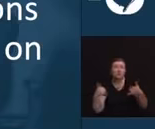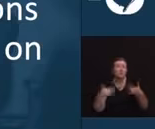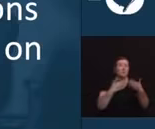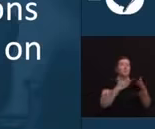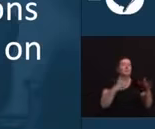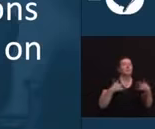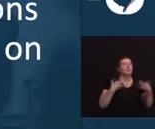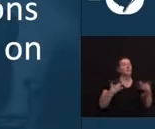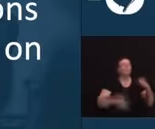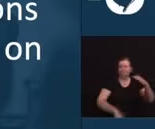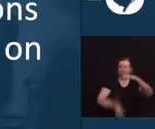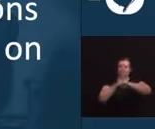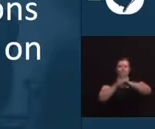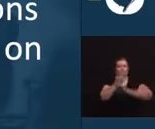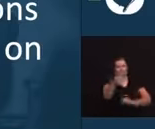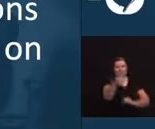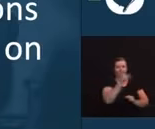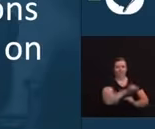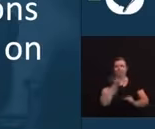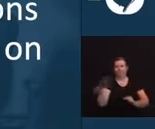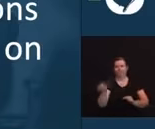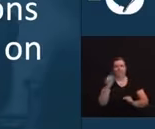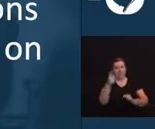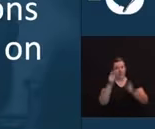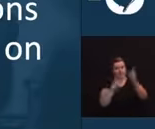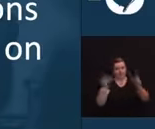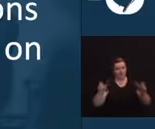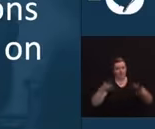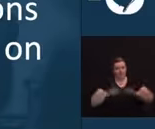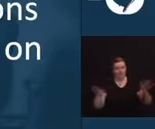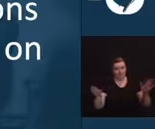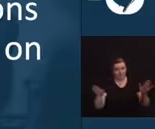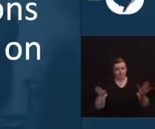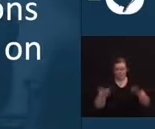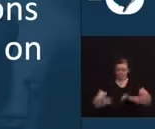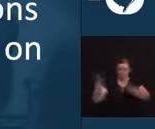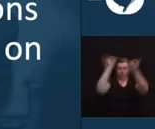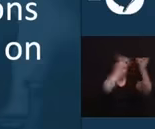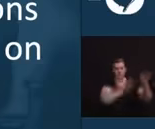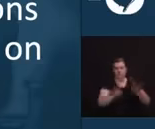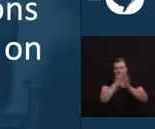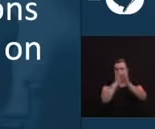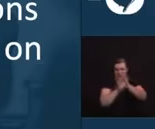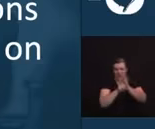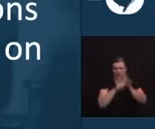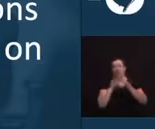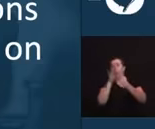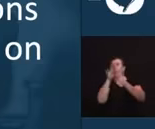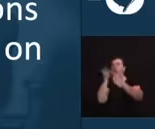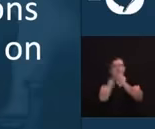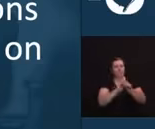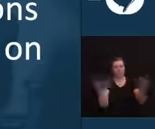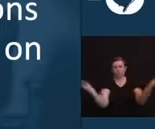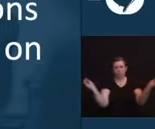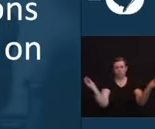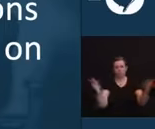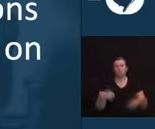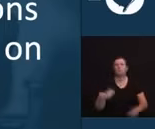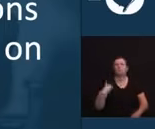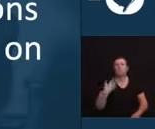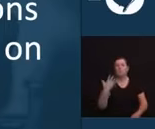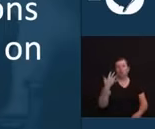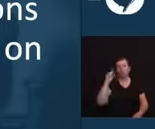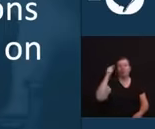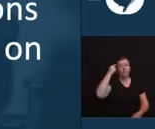be in line with a growing number of our fellow states throughout the region. We had a really good five governors call, Zoom